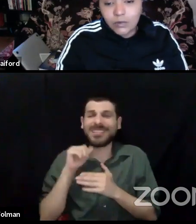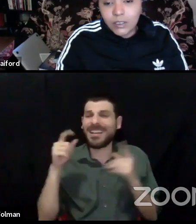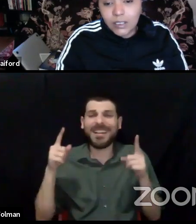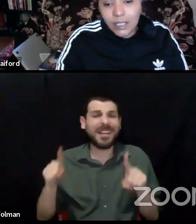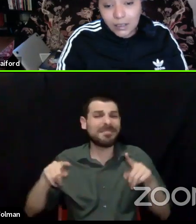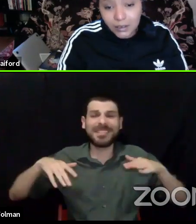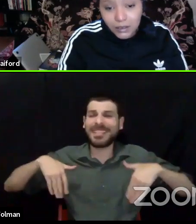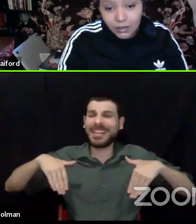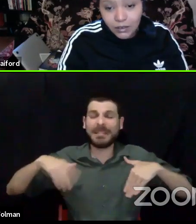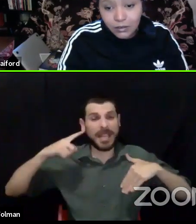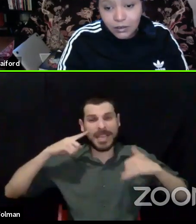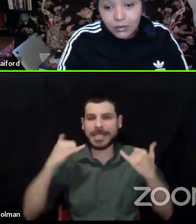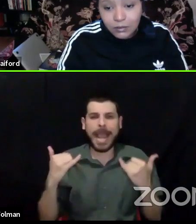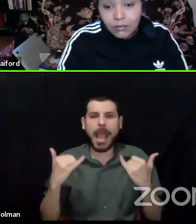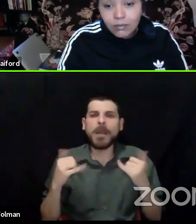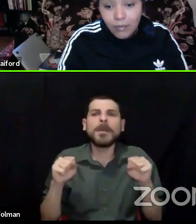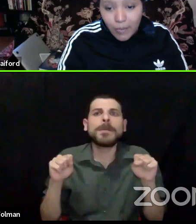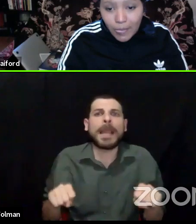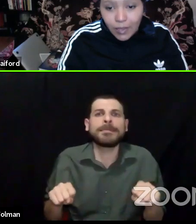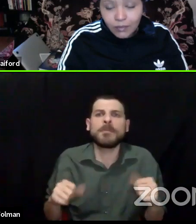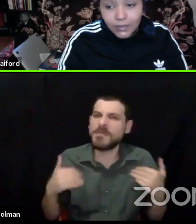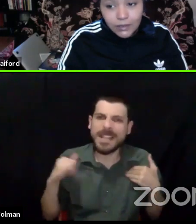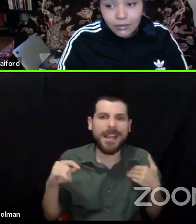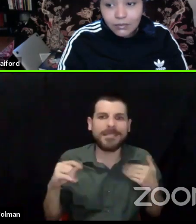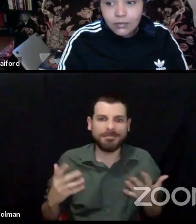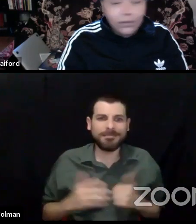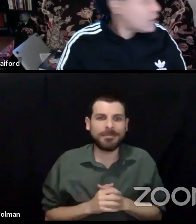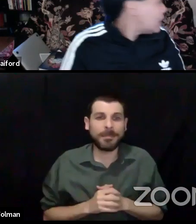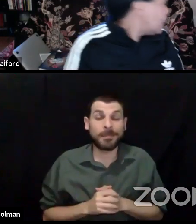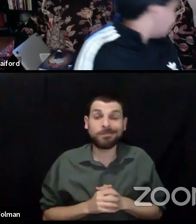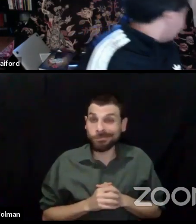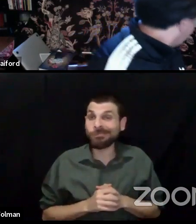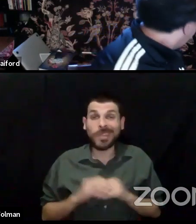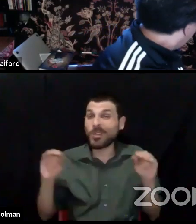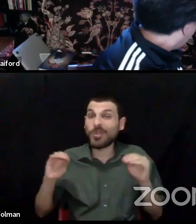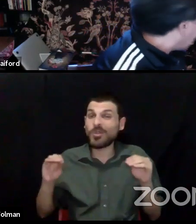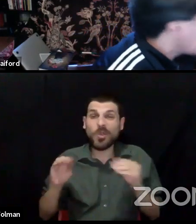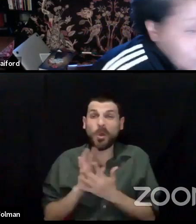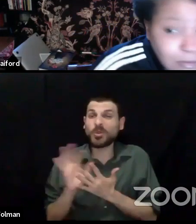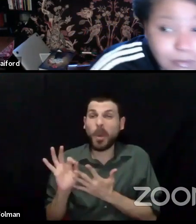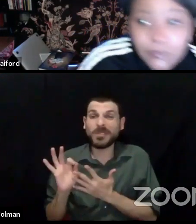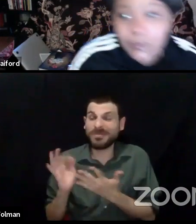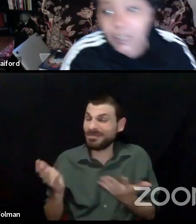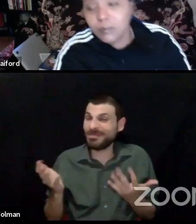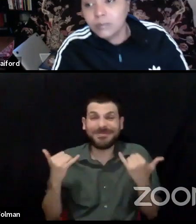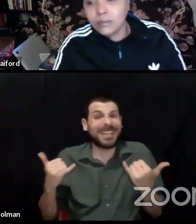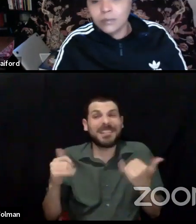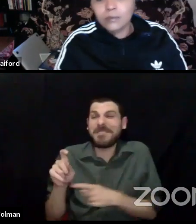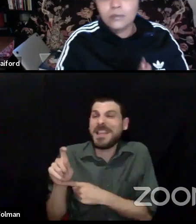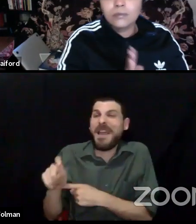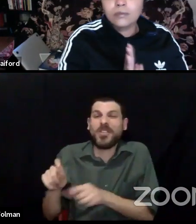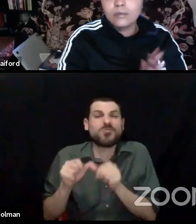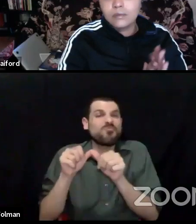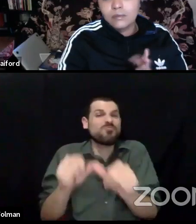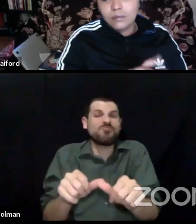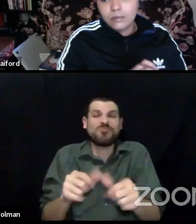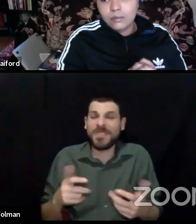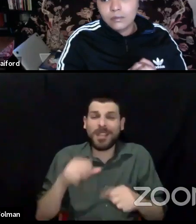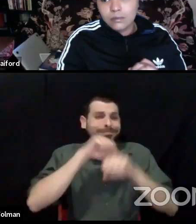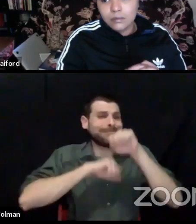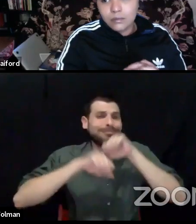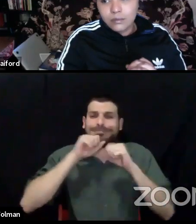generation really got this, you know? Well, we have no choice but to move in the correct direction. Yeah. Despite all challenges.